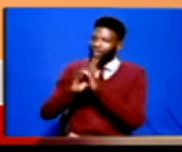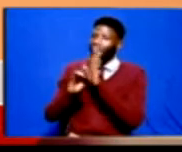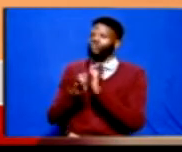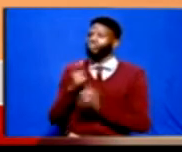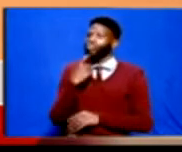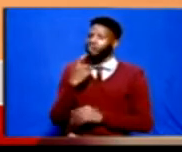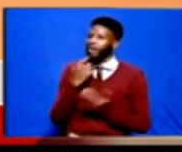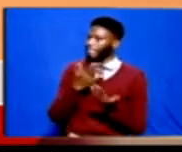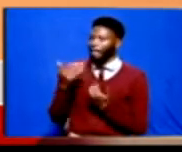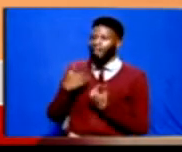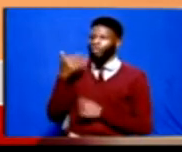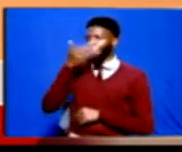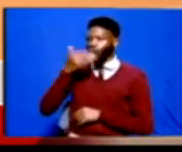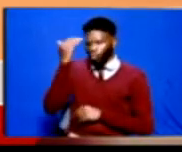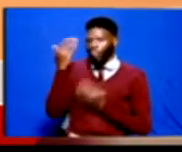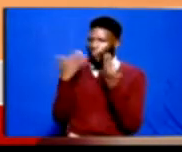oil.